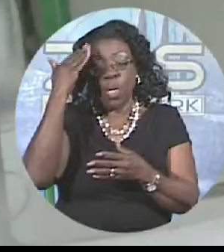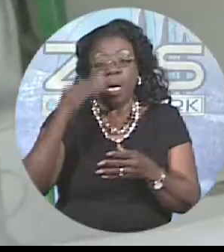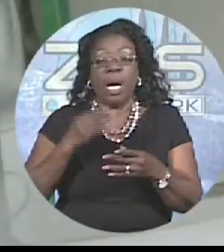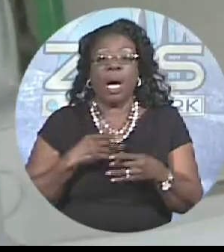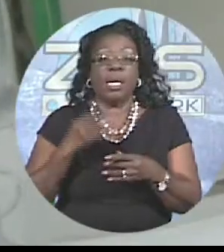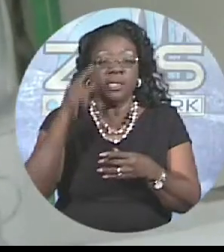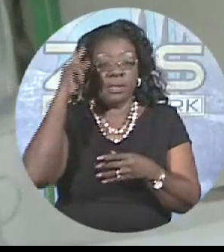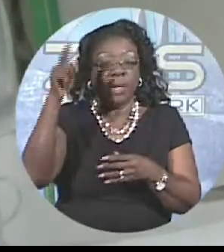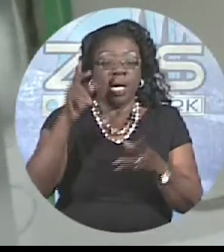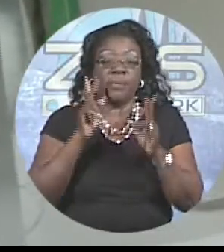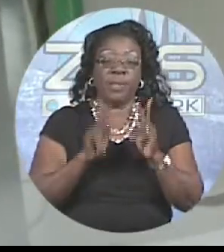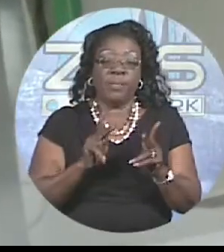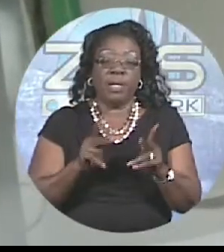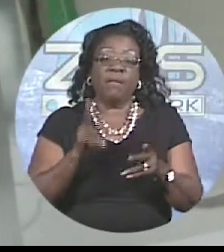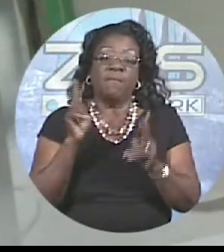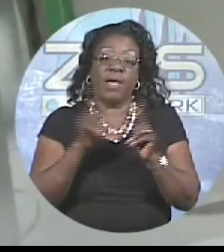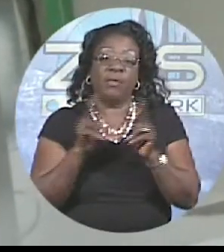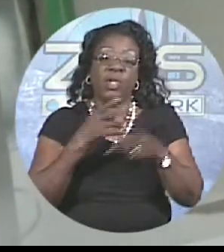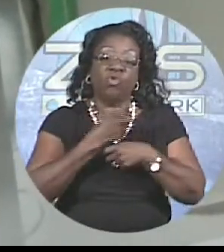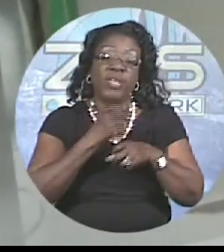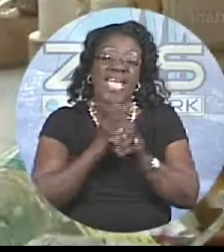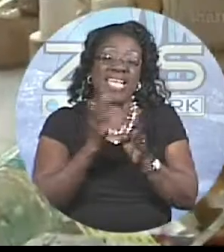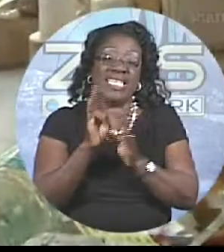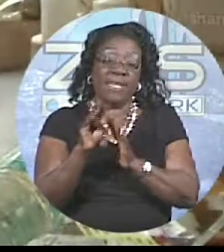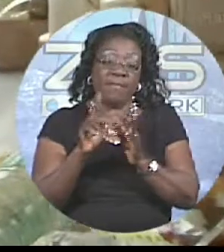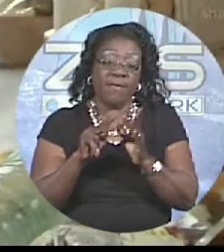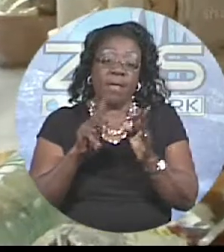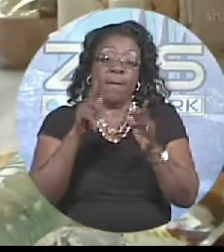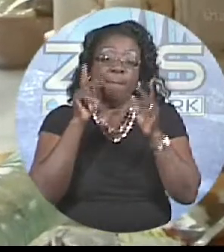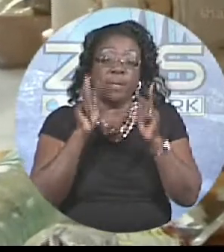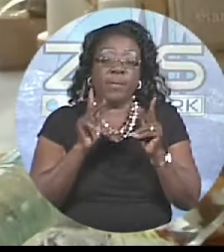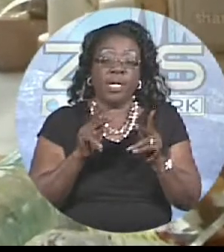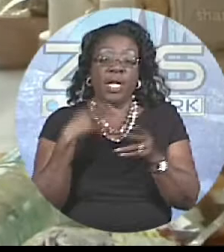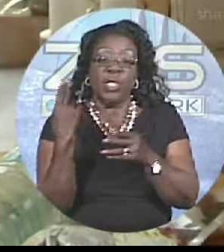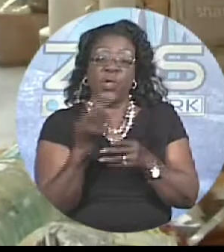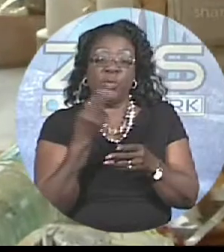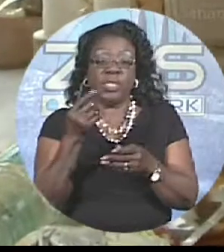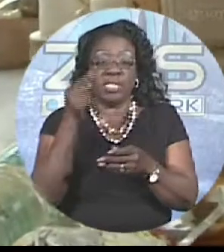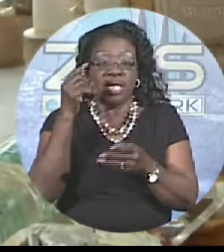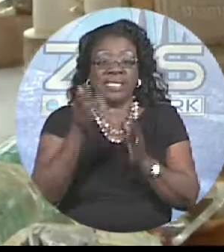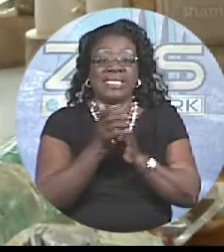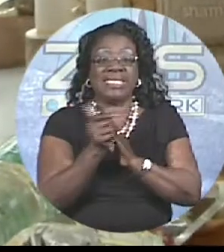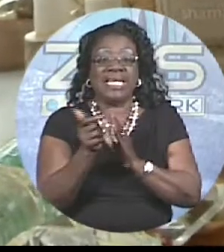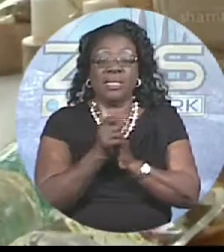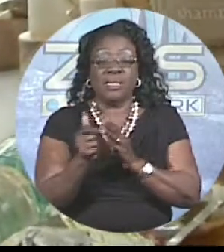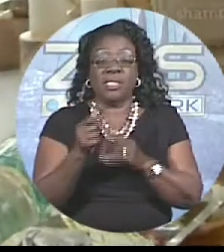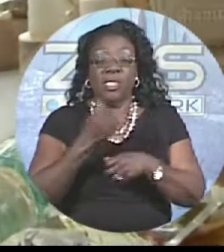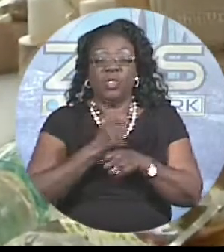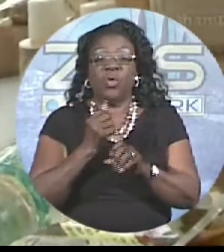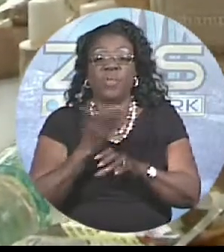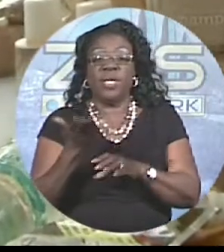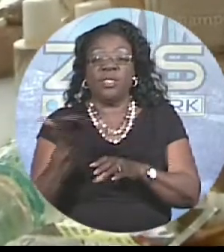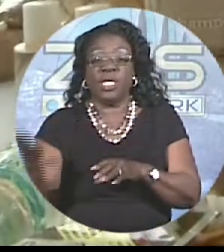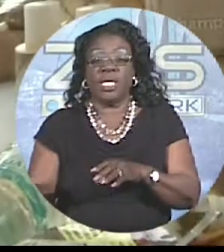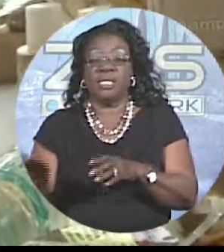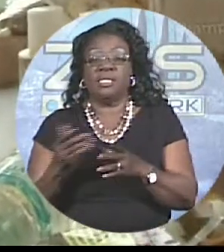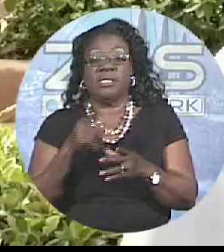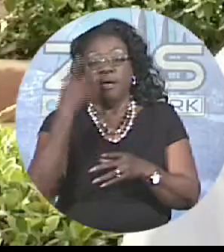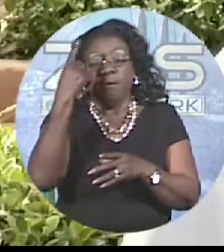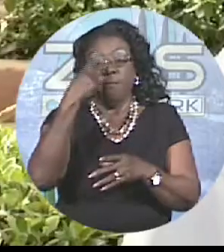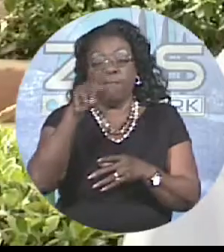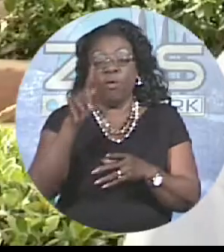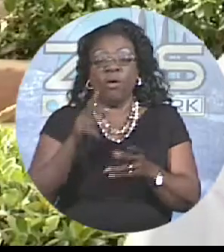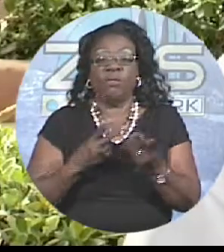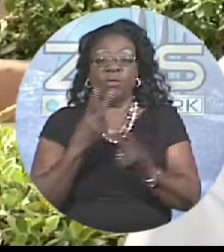geniuses. They are very creative people, and they are able to use this creativity to produce this great variety of goods.